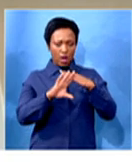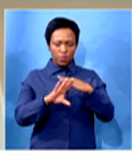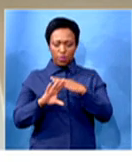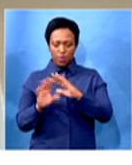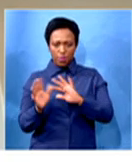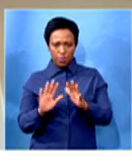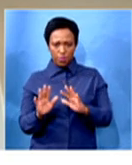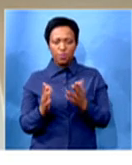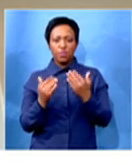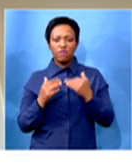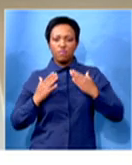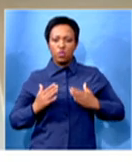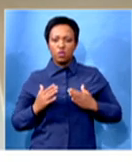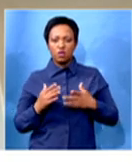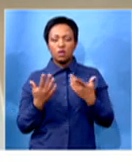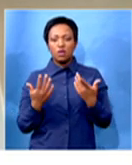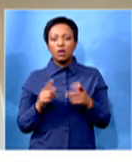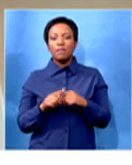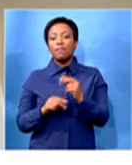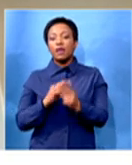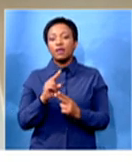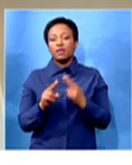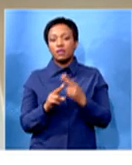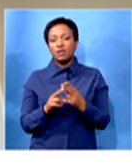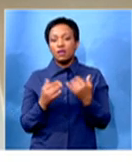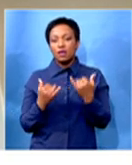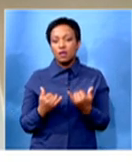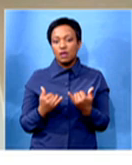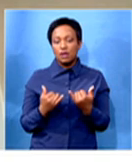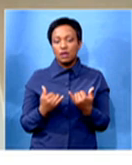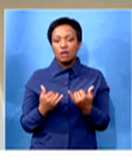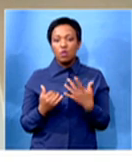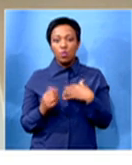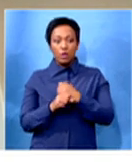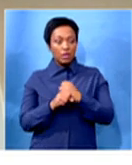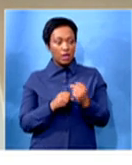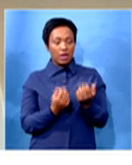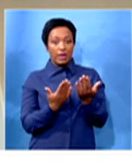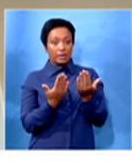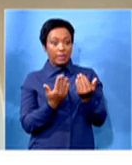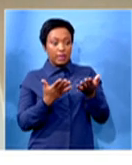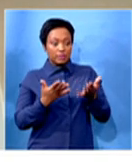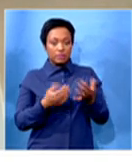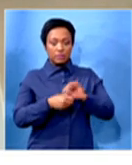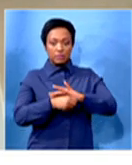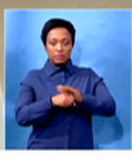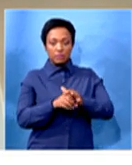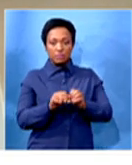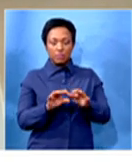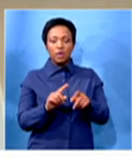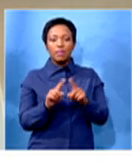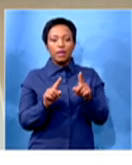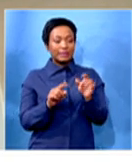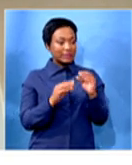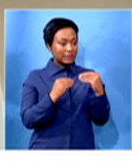it. That would be great. Again, what has been unprecedented on this occasion is just how industry